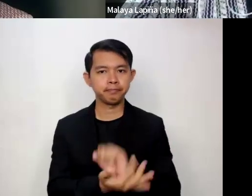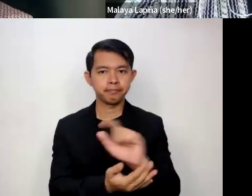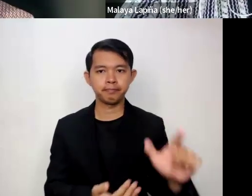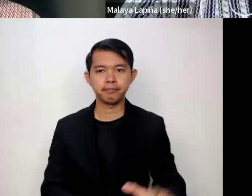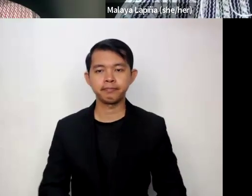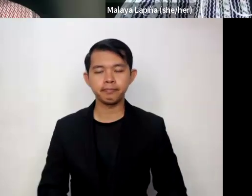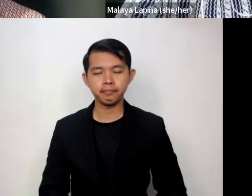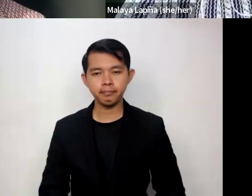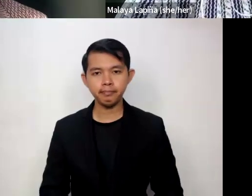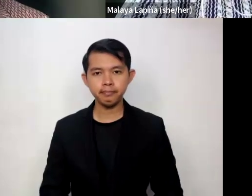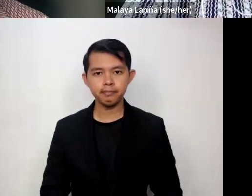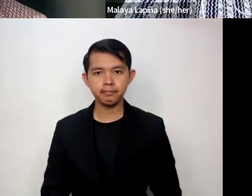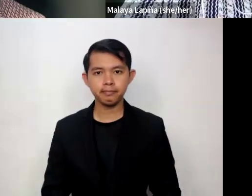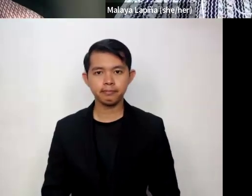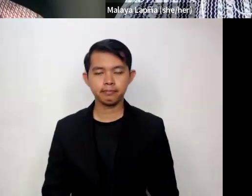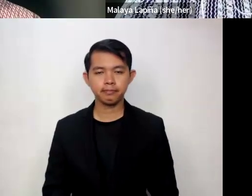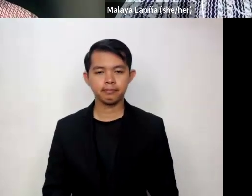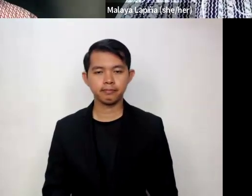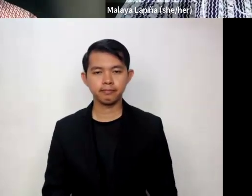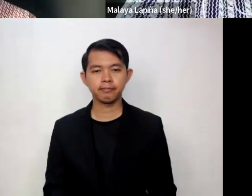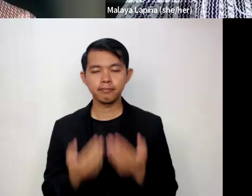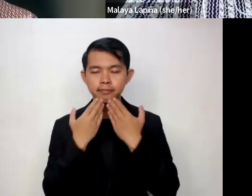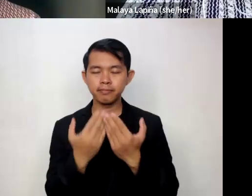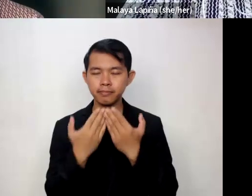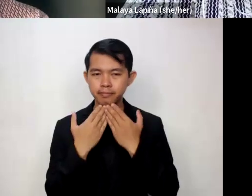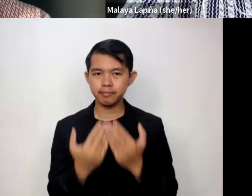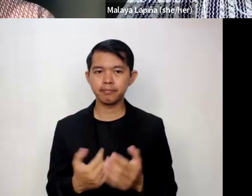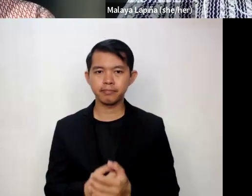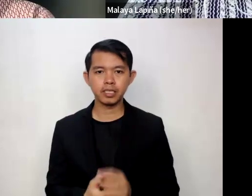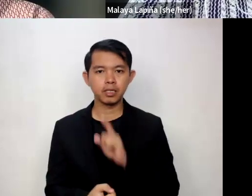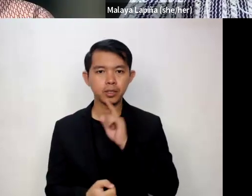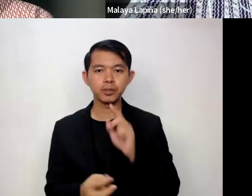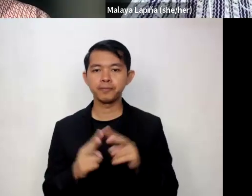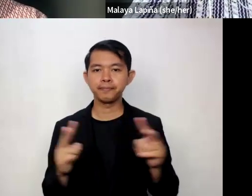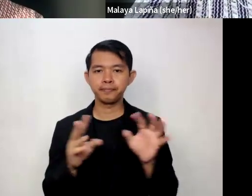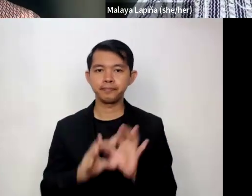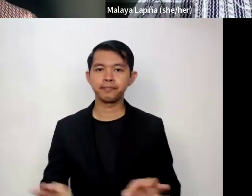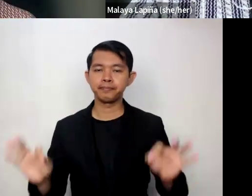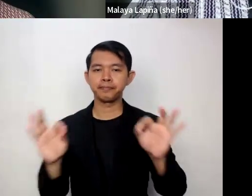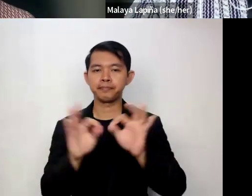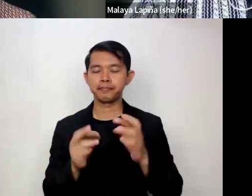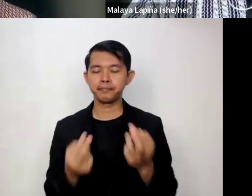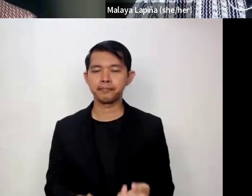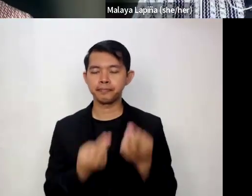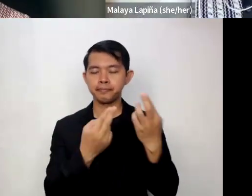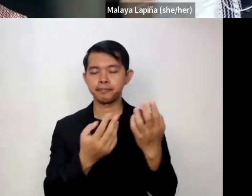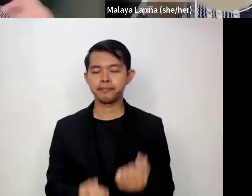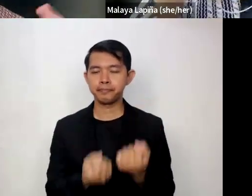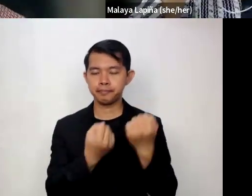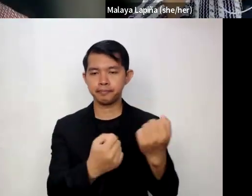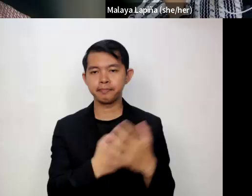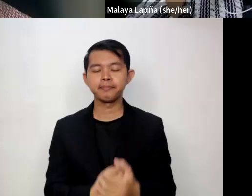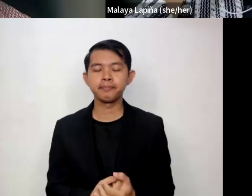Thank you. Thank you very much to our panelists. No, very important recommendations. Na hopefully